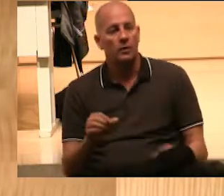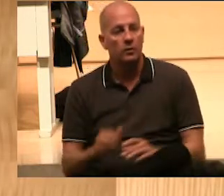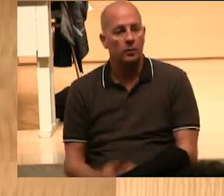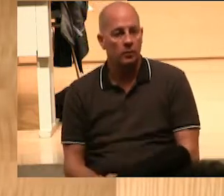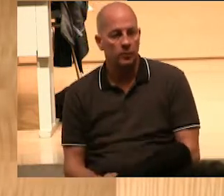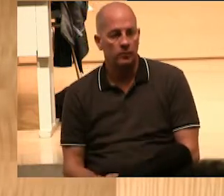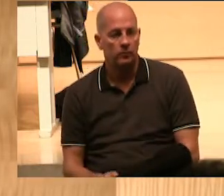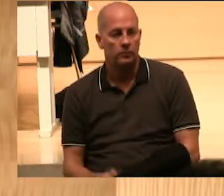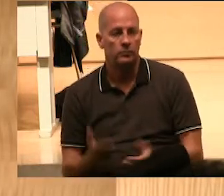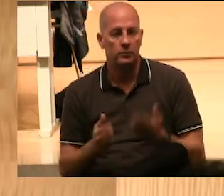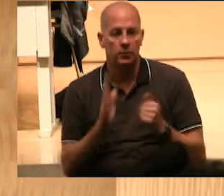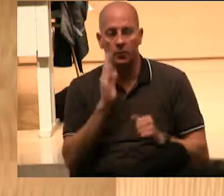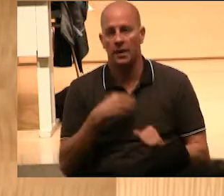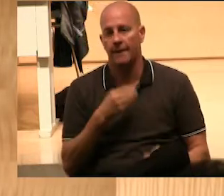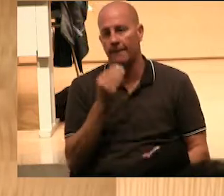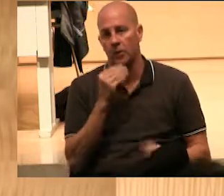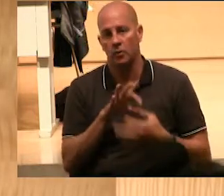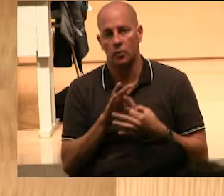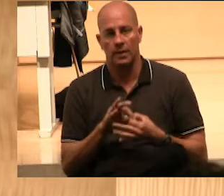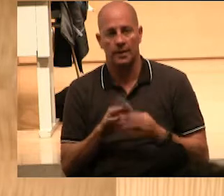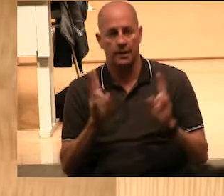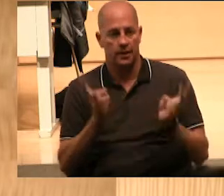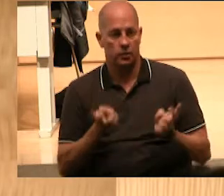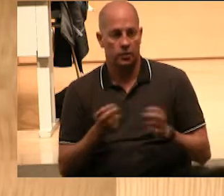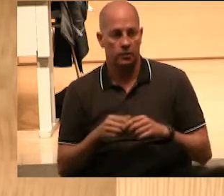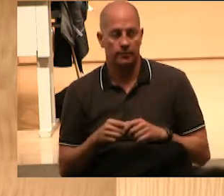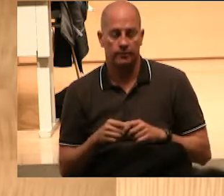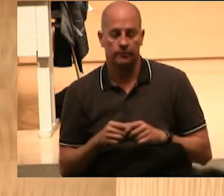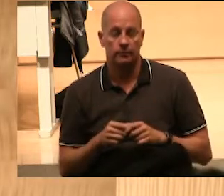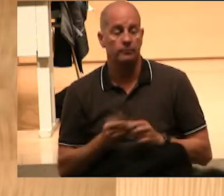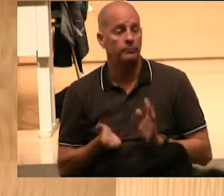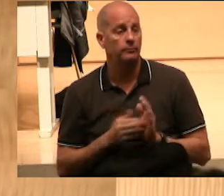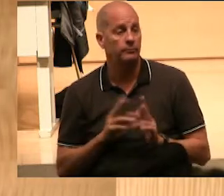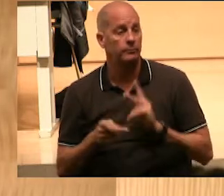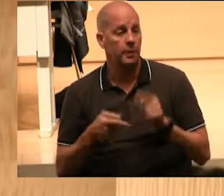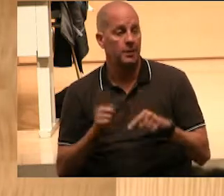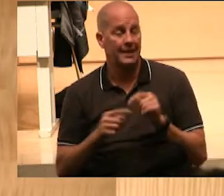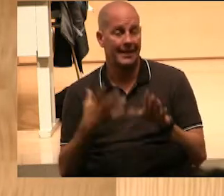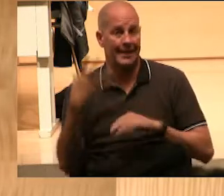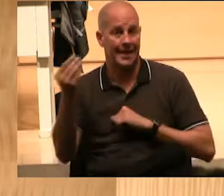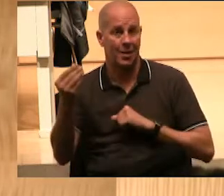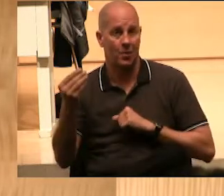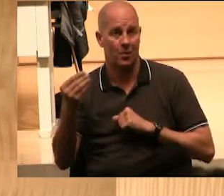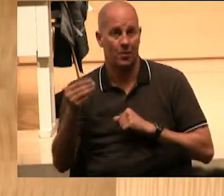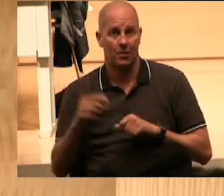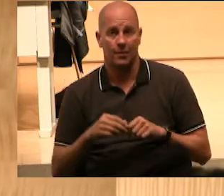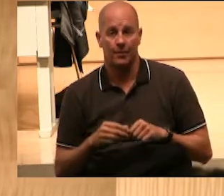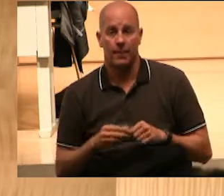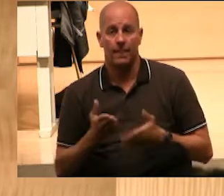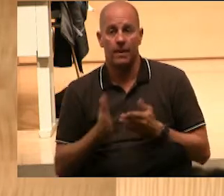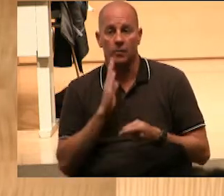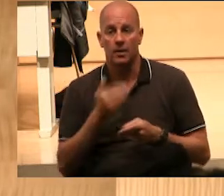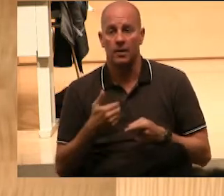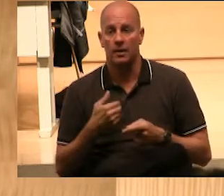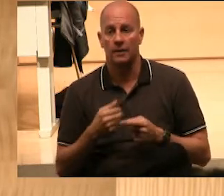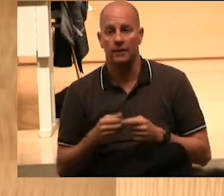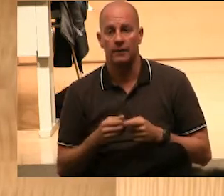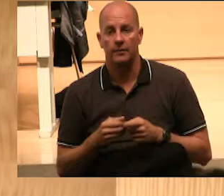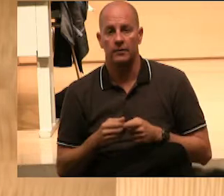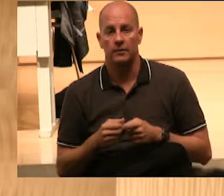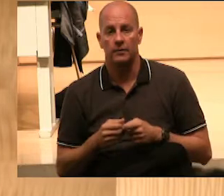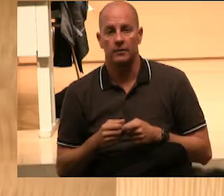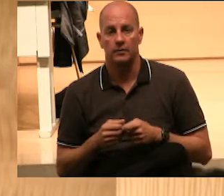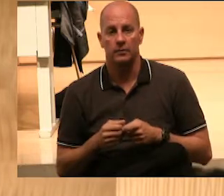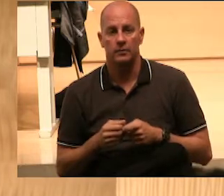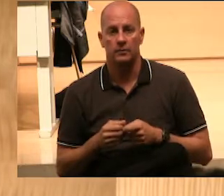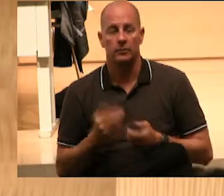food-related issues with agoraphobia because, again, people aren't able to get out and leave, so they may have more delivery of food. There can